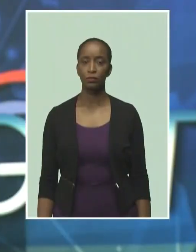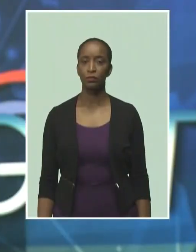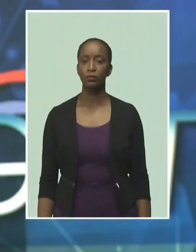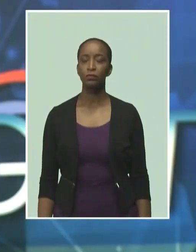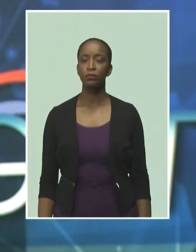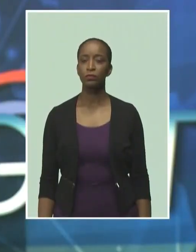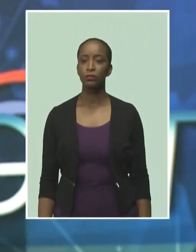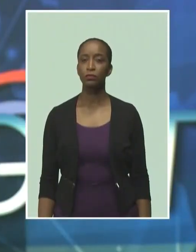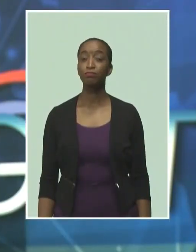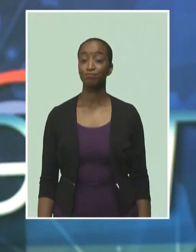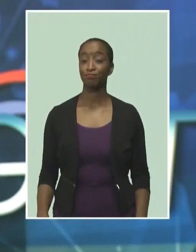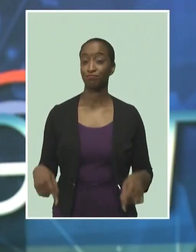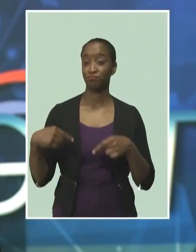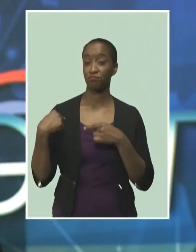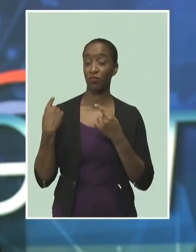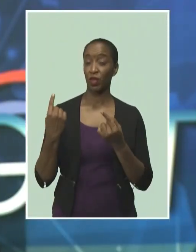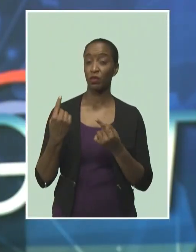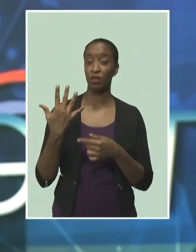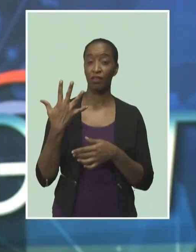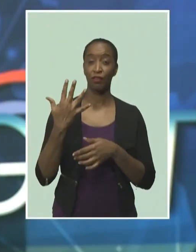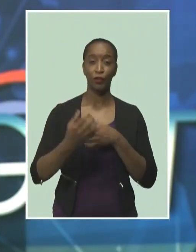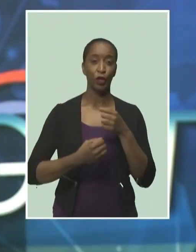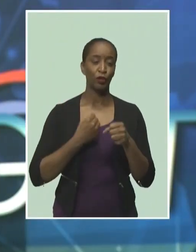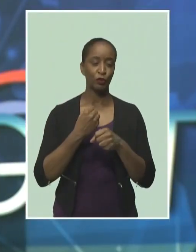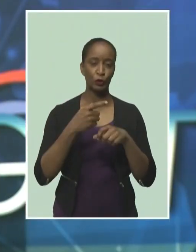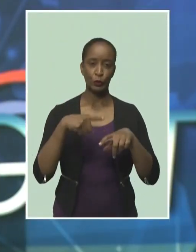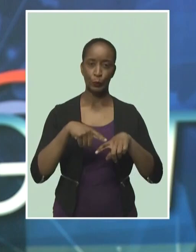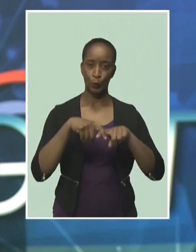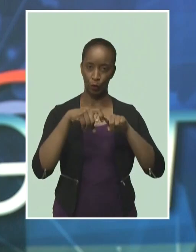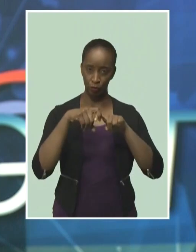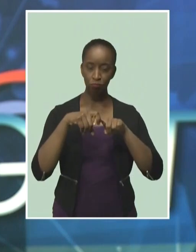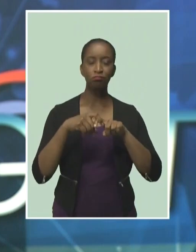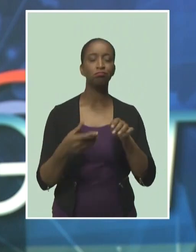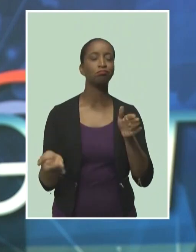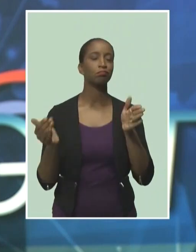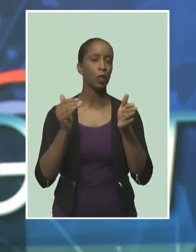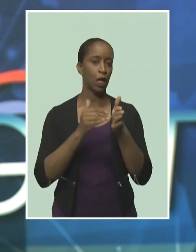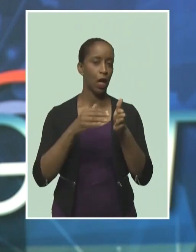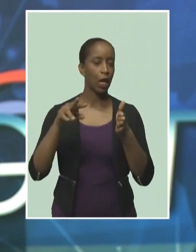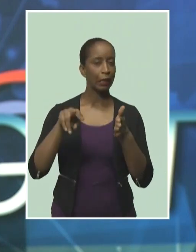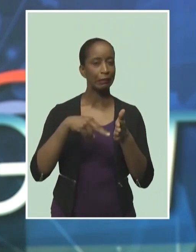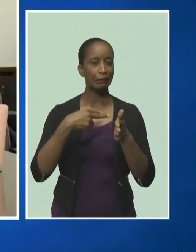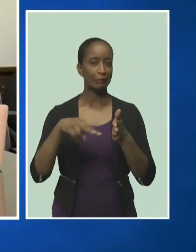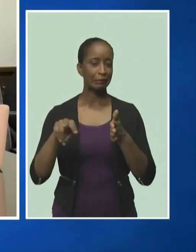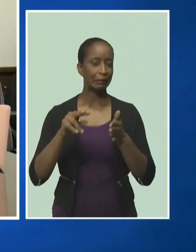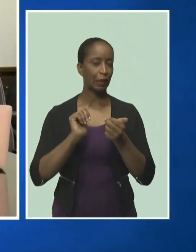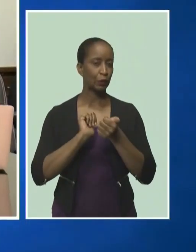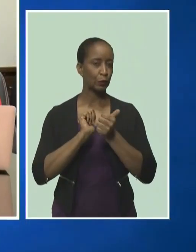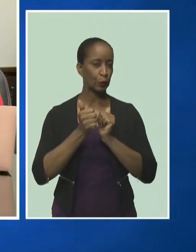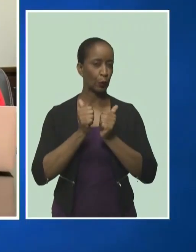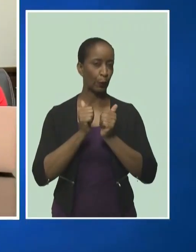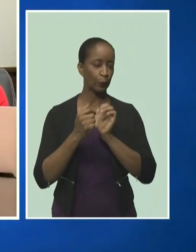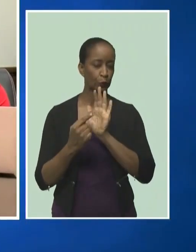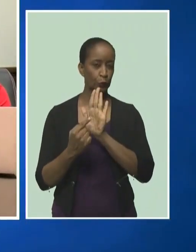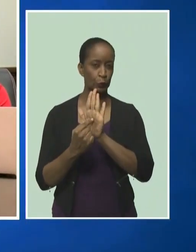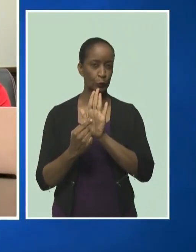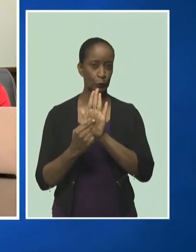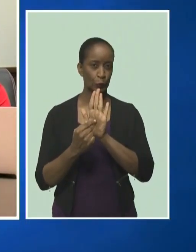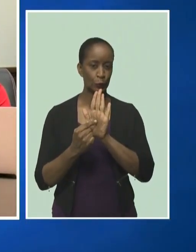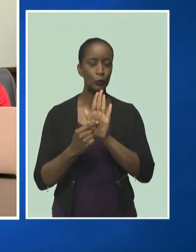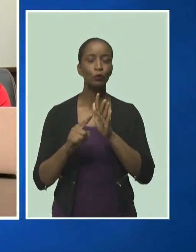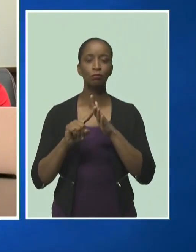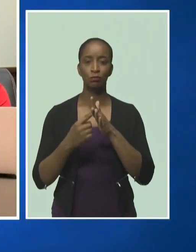After a 5-year break, Dance Fest has returned to the national calendar. The competition, last held in 2018, will